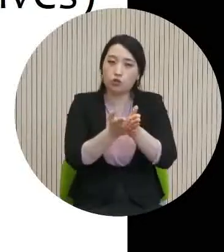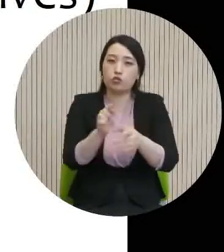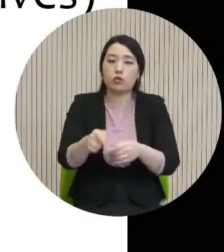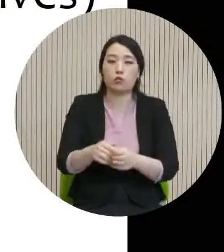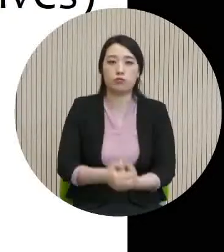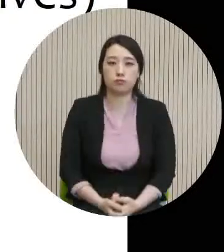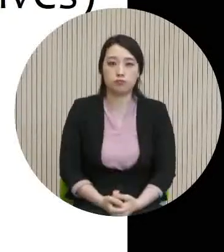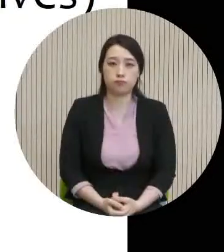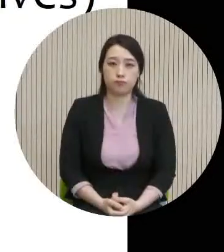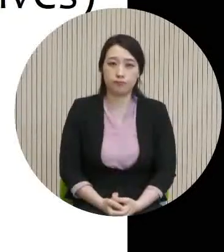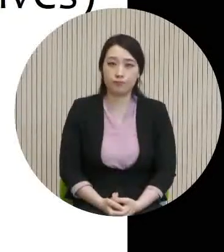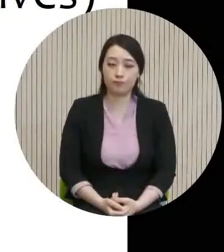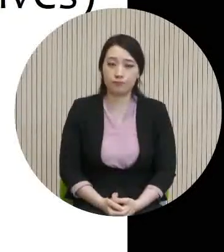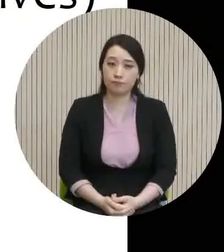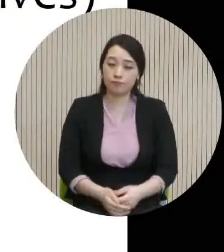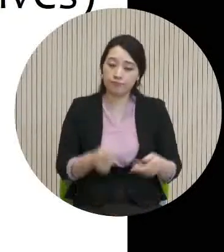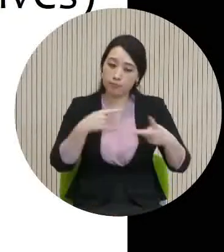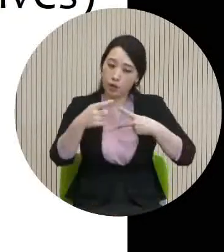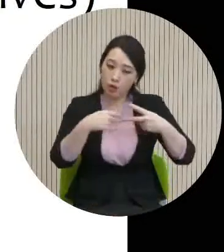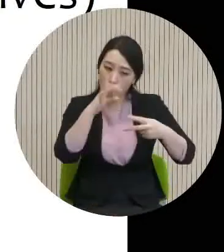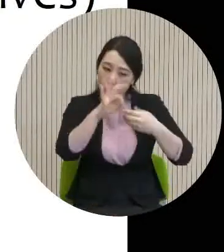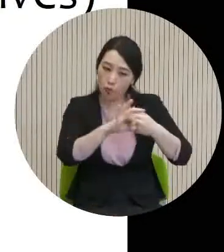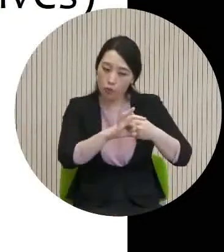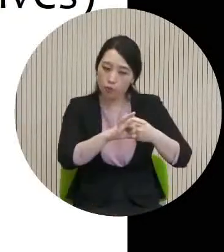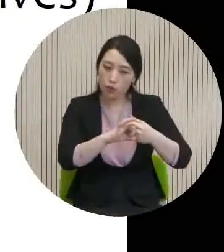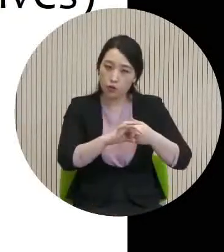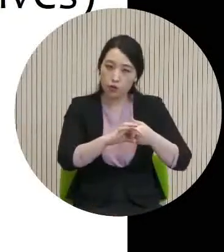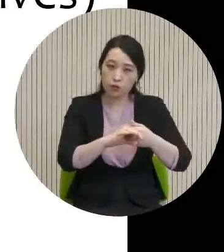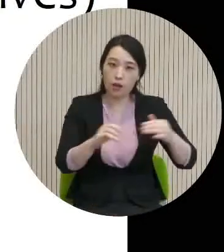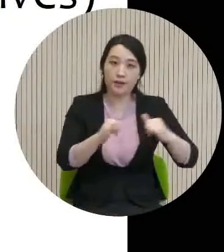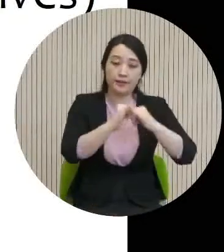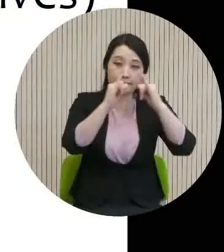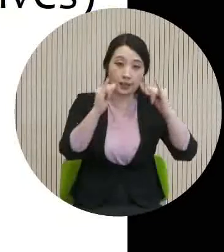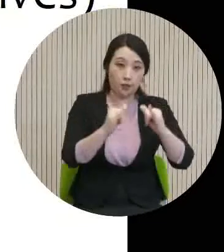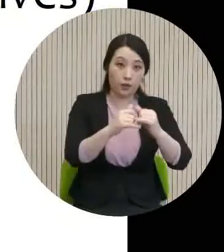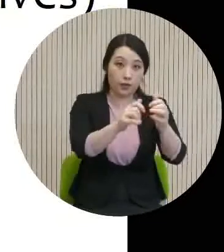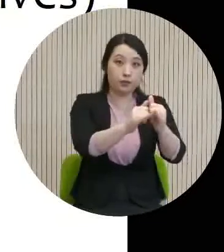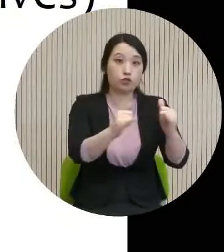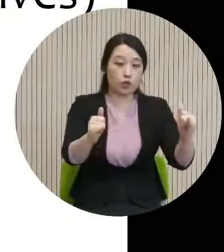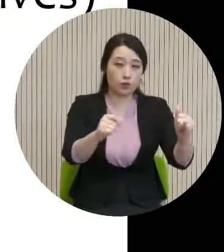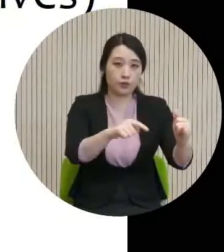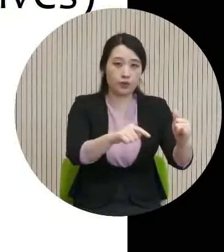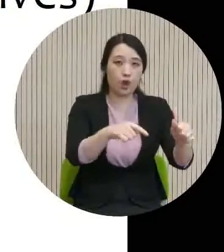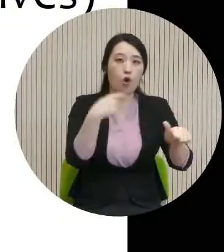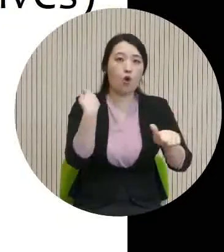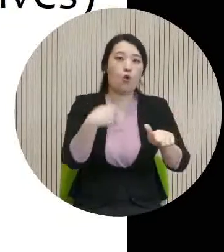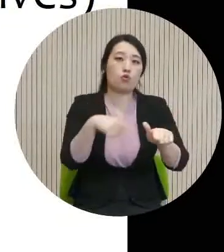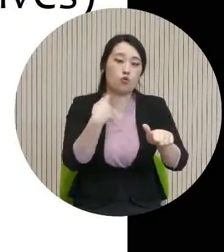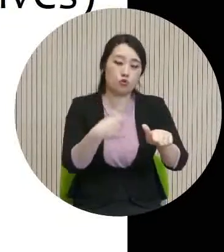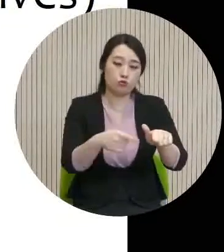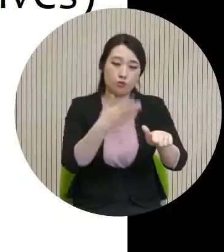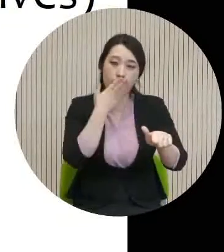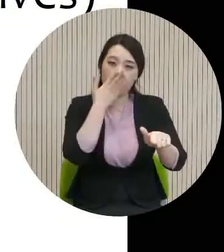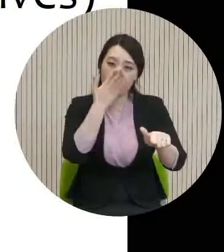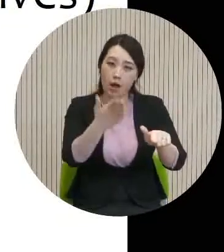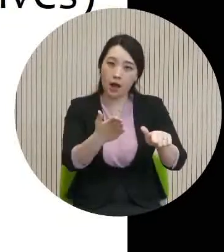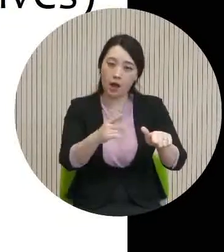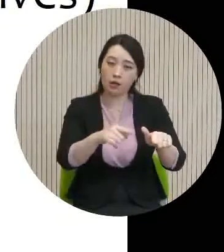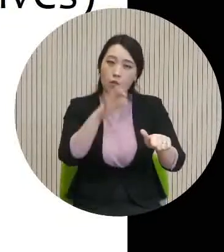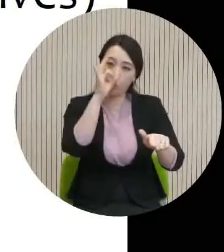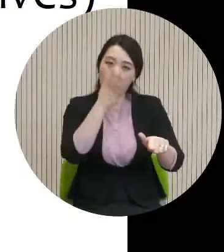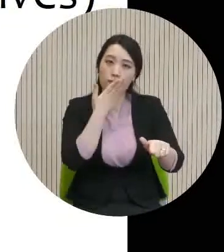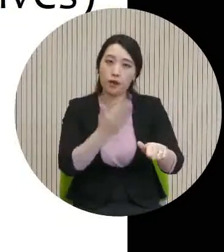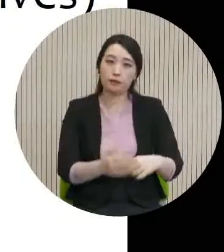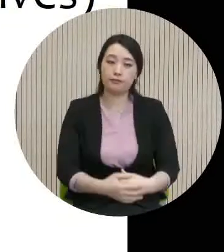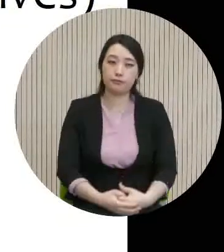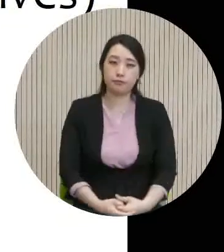element where you uplift certain members of society through education, let's say, and you are able to